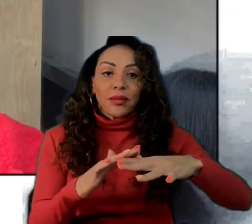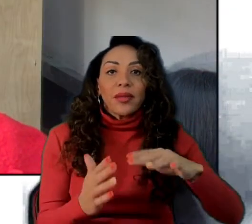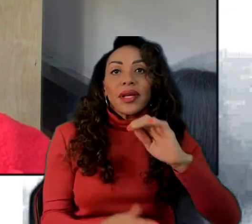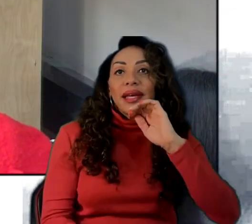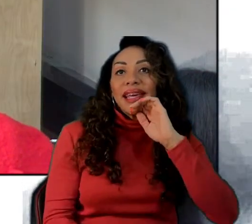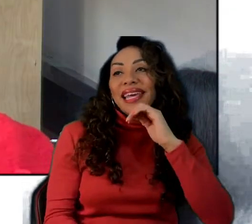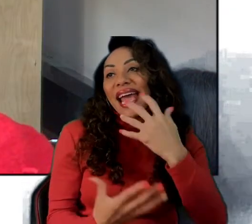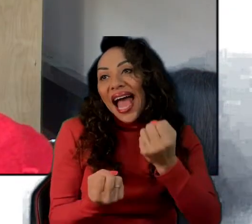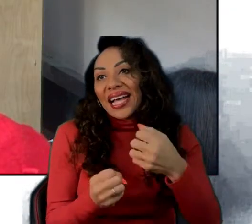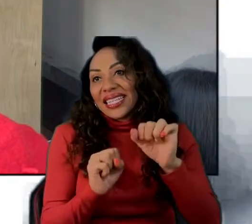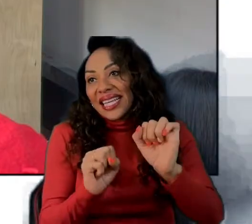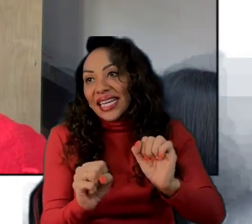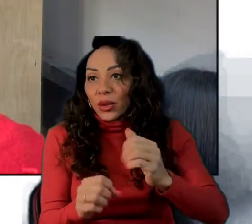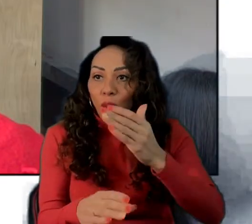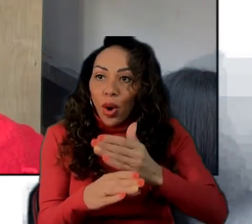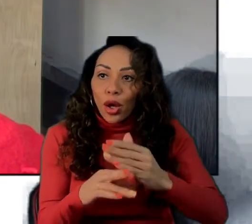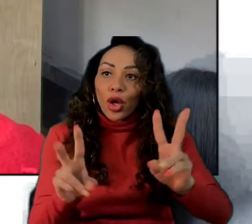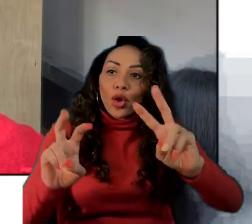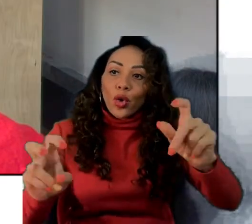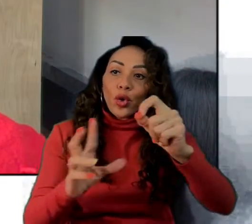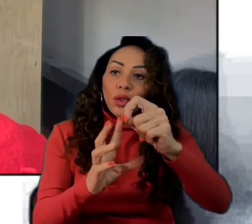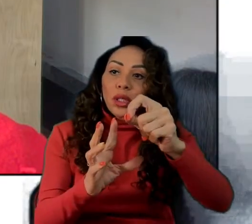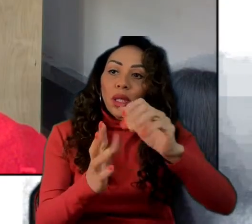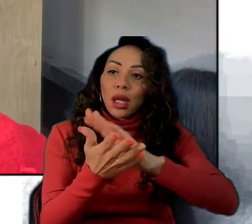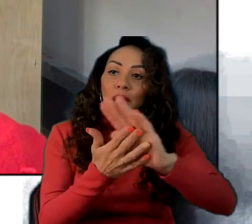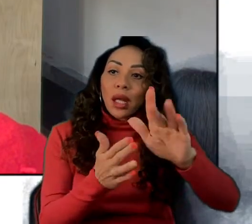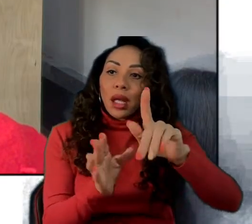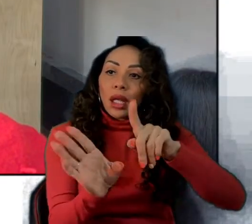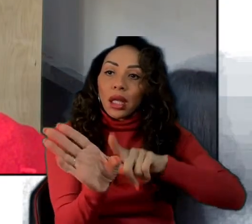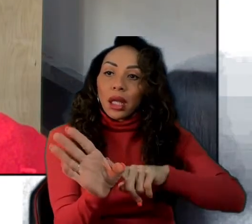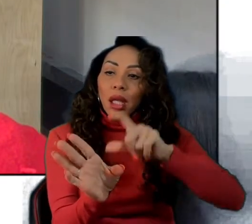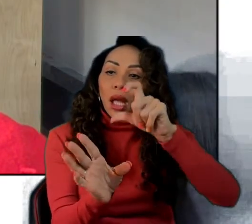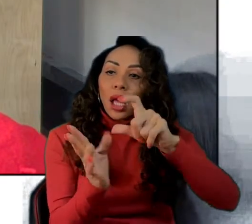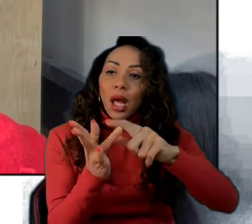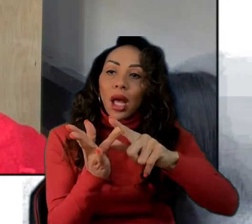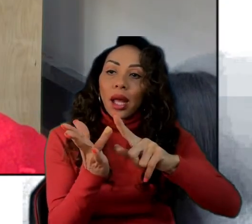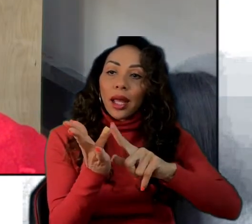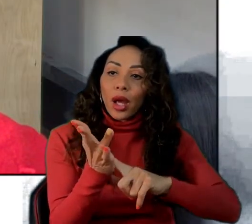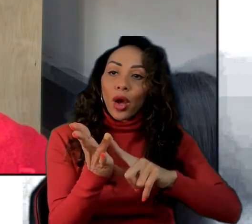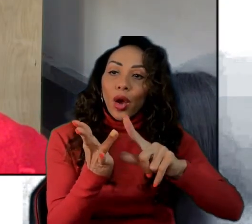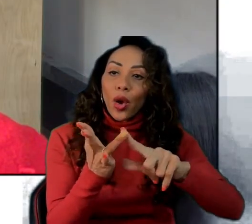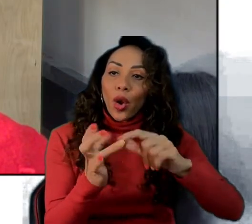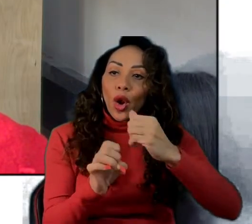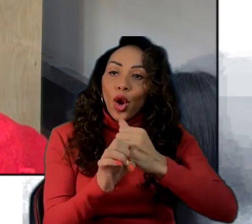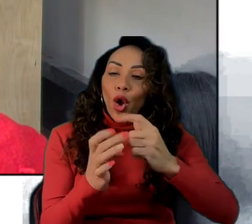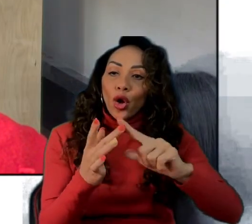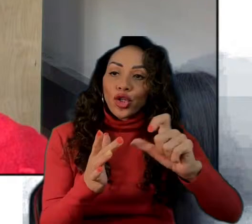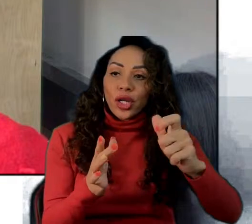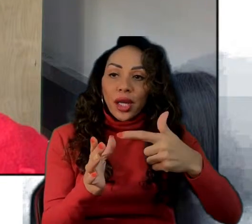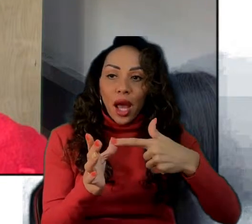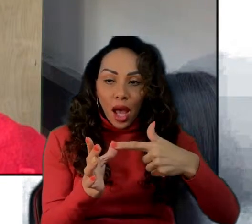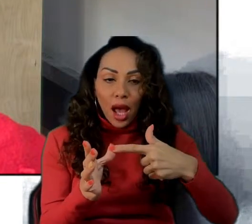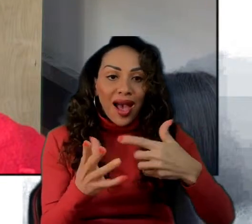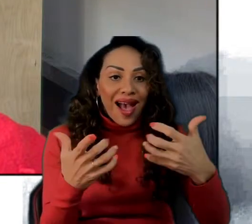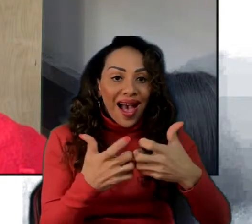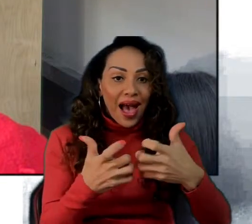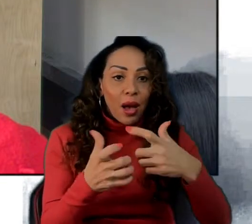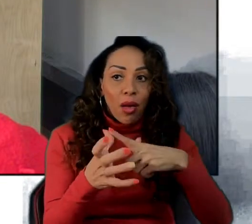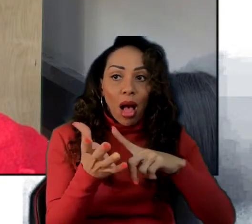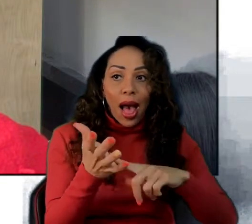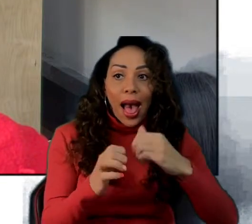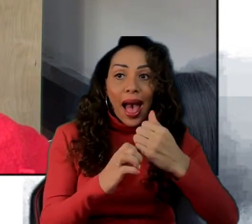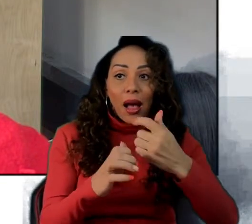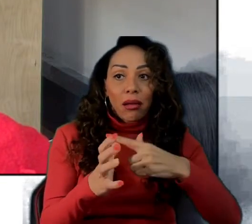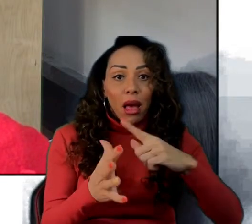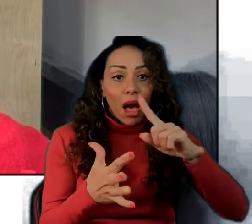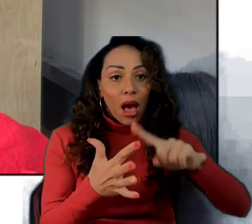an interactive immersive installation showcasing microalgae's ability to capture and store carbon through the animating power of breath.